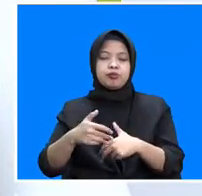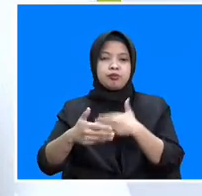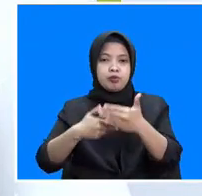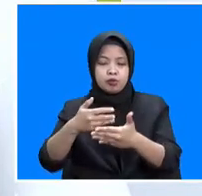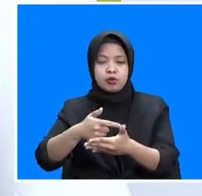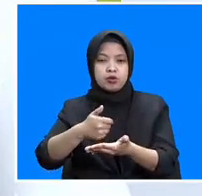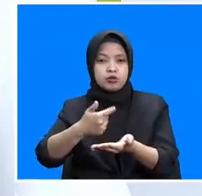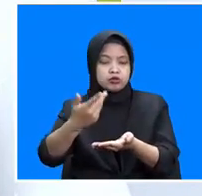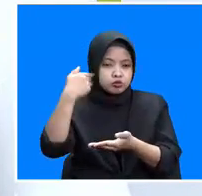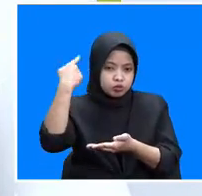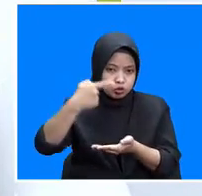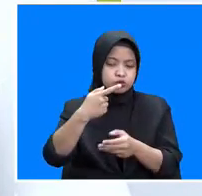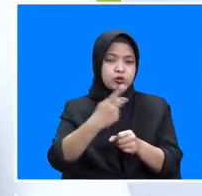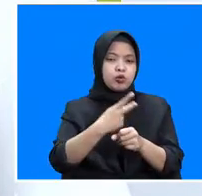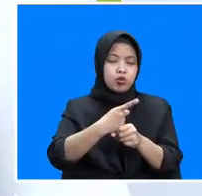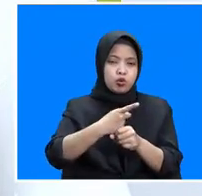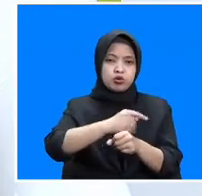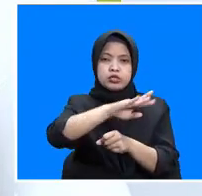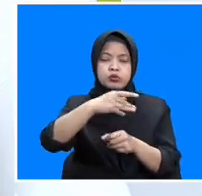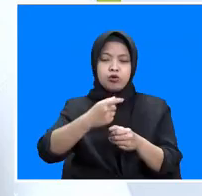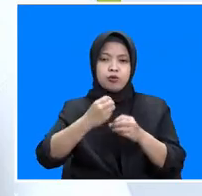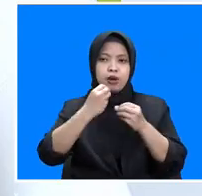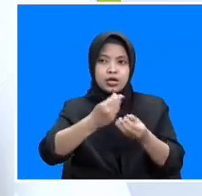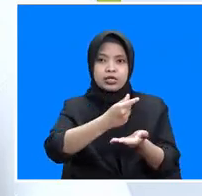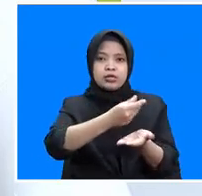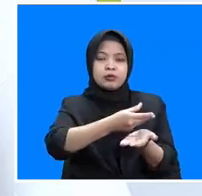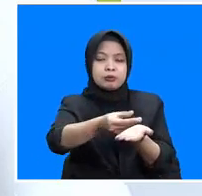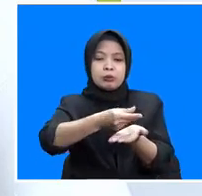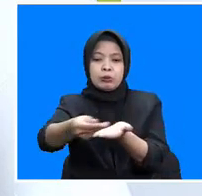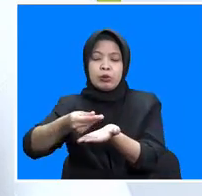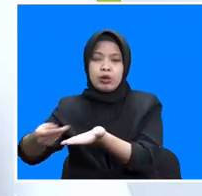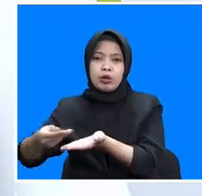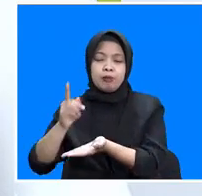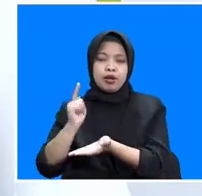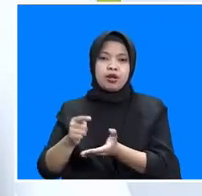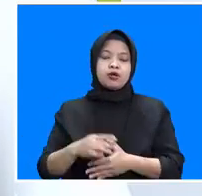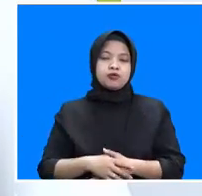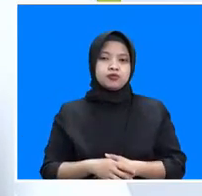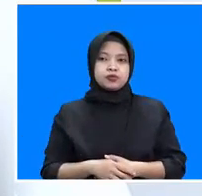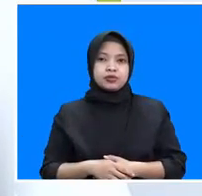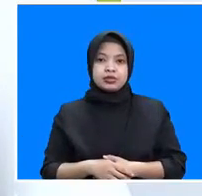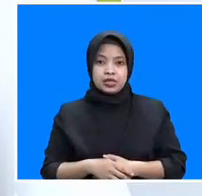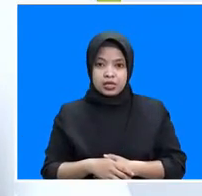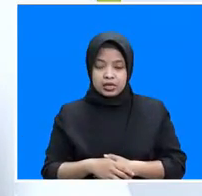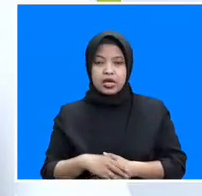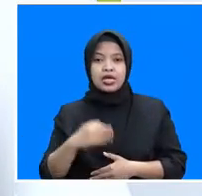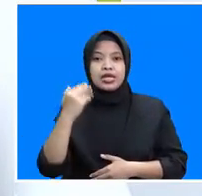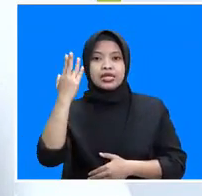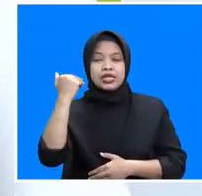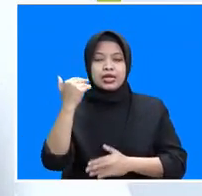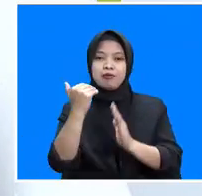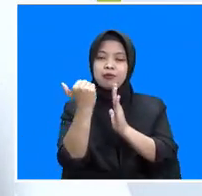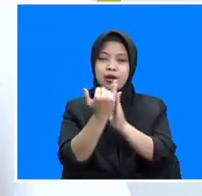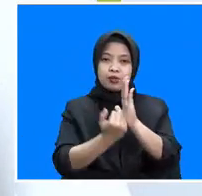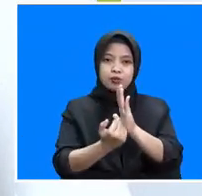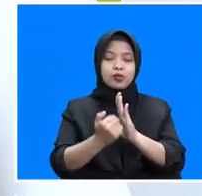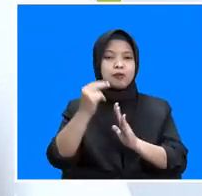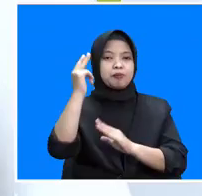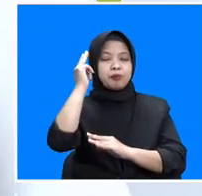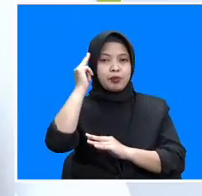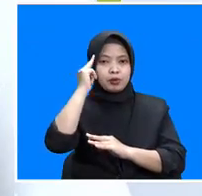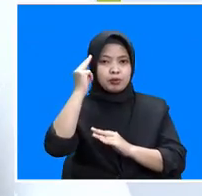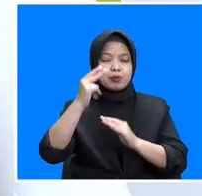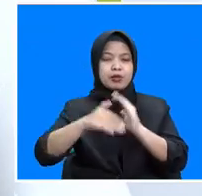of the new COVID variant. But those policies are quite fast moving, and